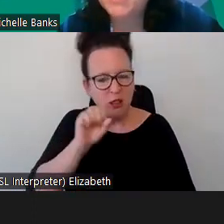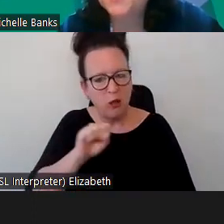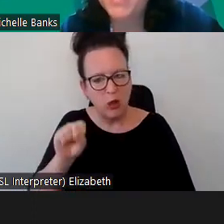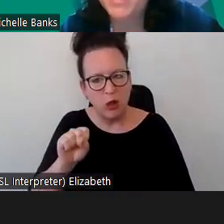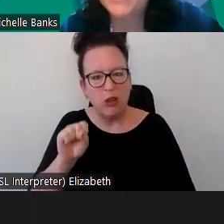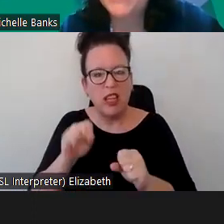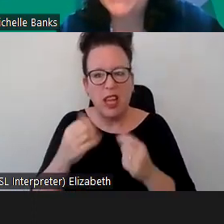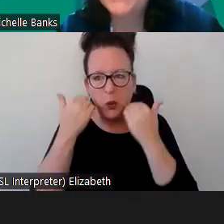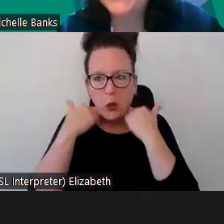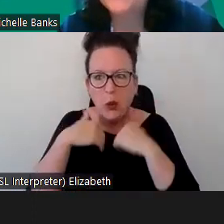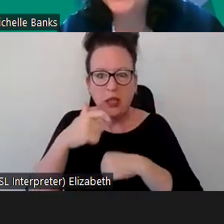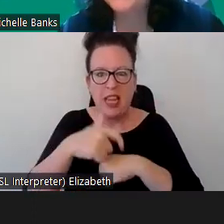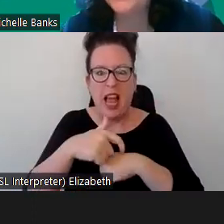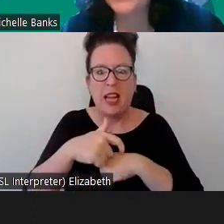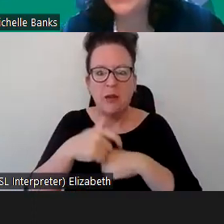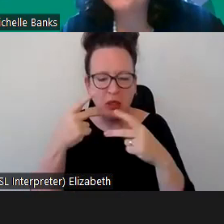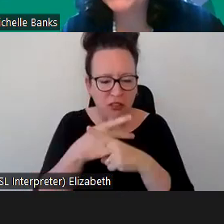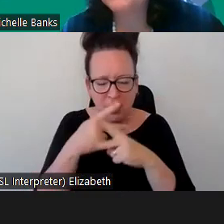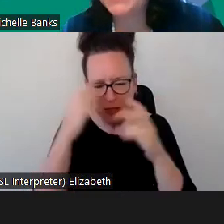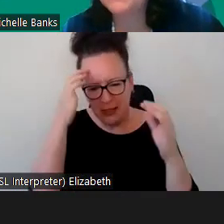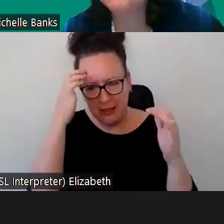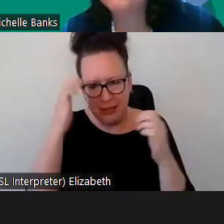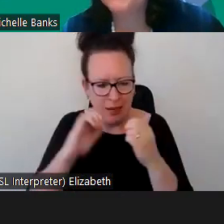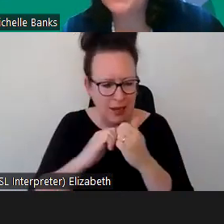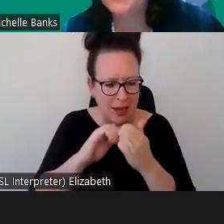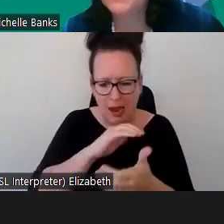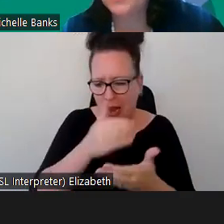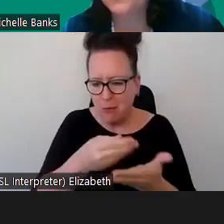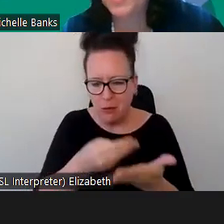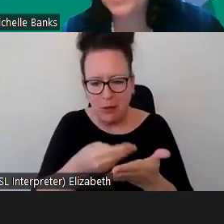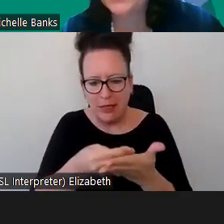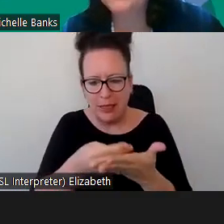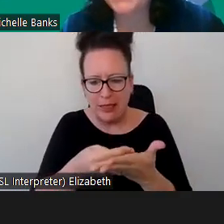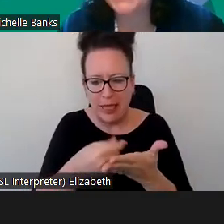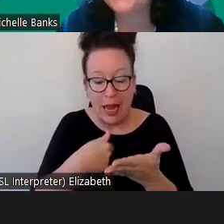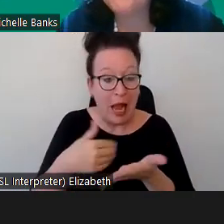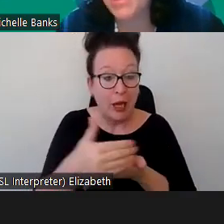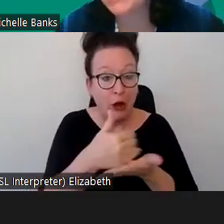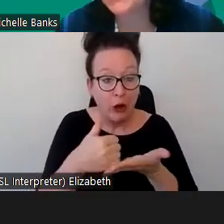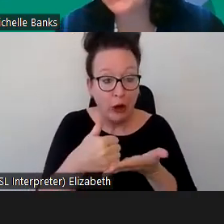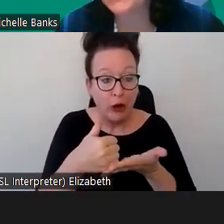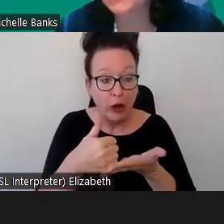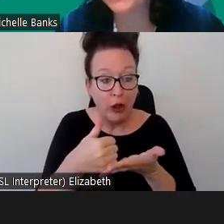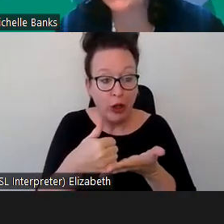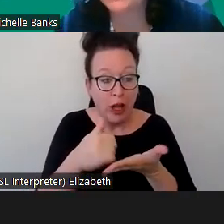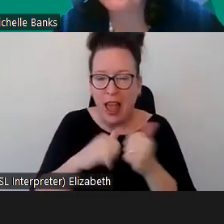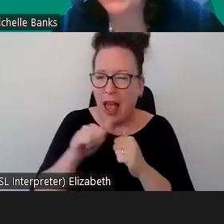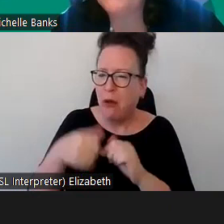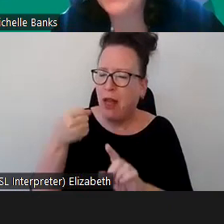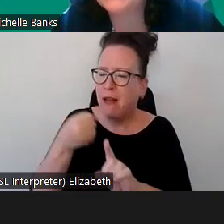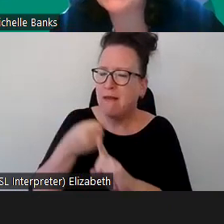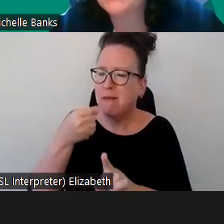time consuming to figure out how much money you earn may impact your Social